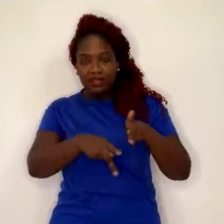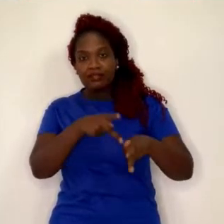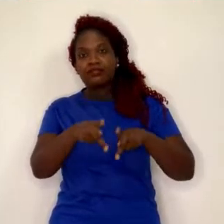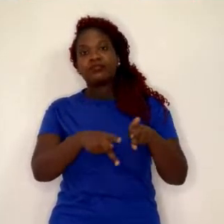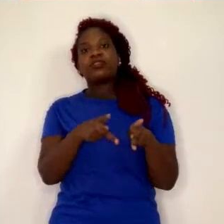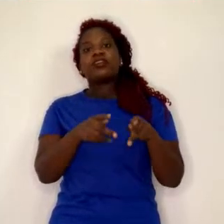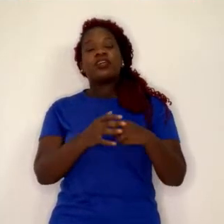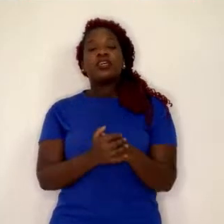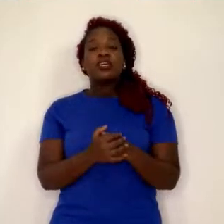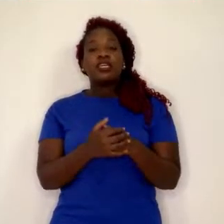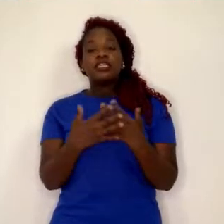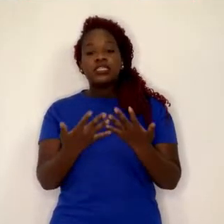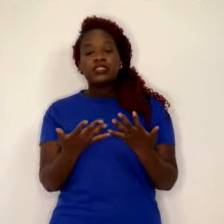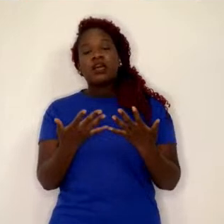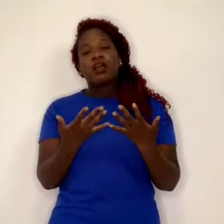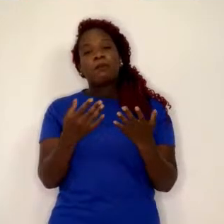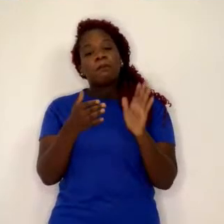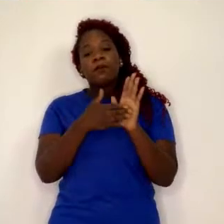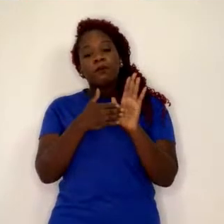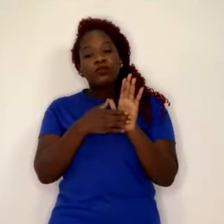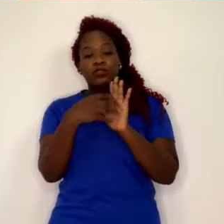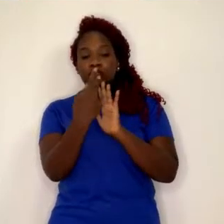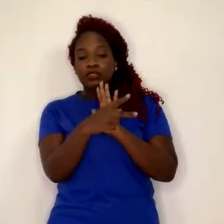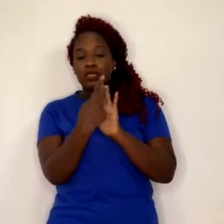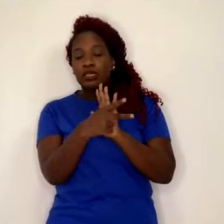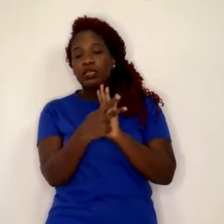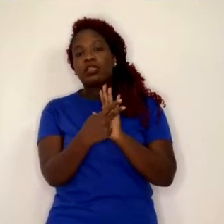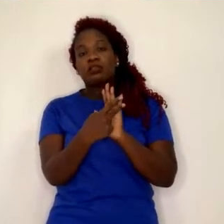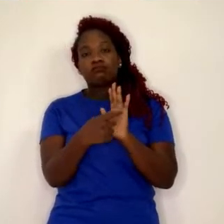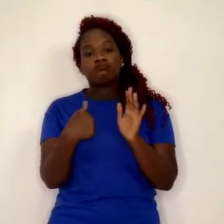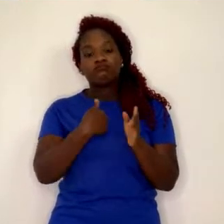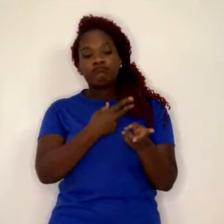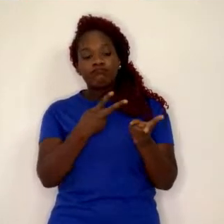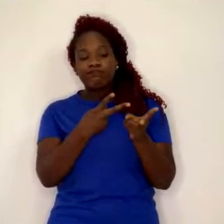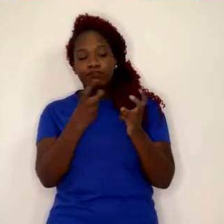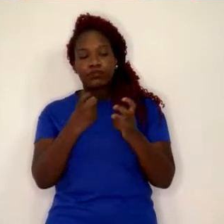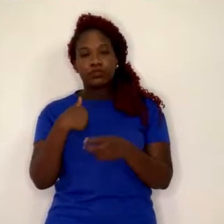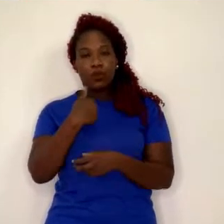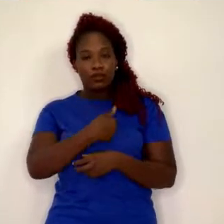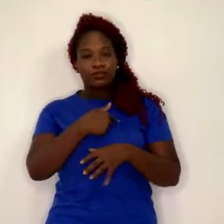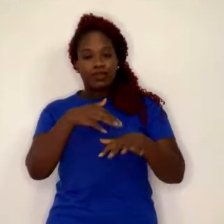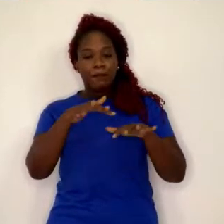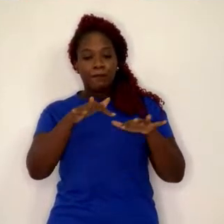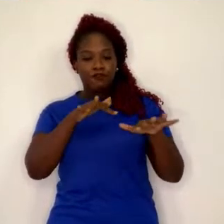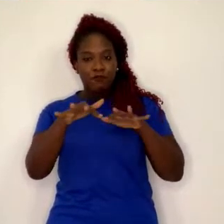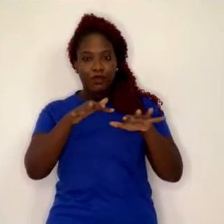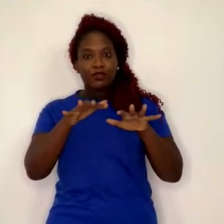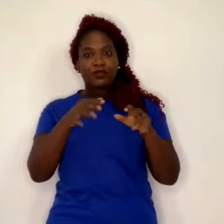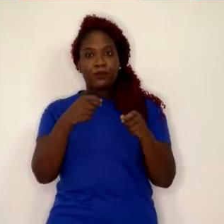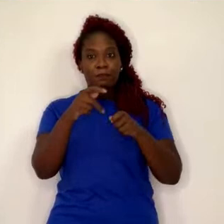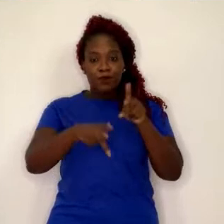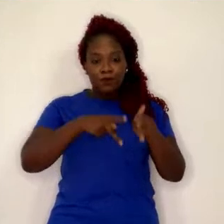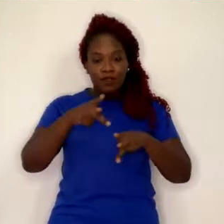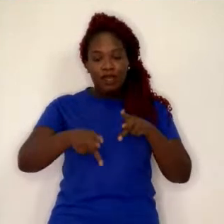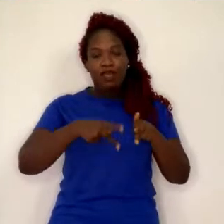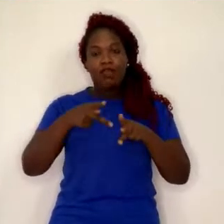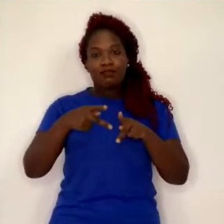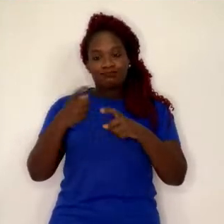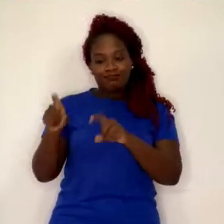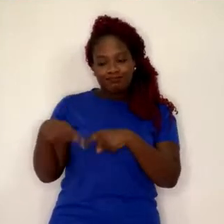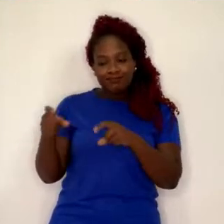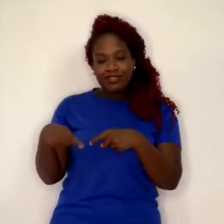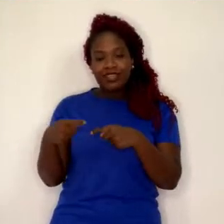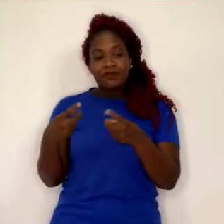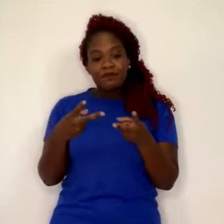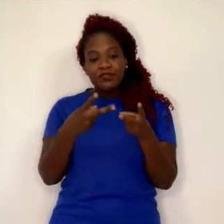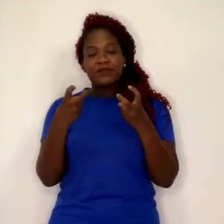project of popular education, and that is proposed by Paulo Freire, that we recognize as a popular